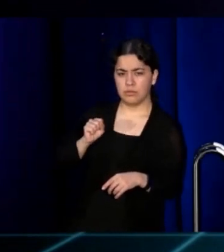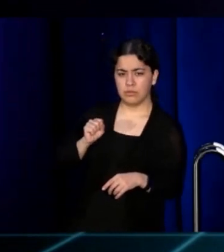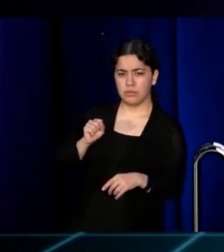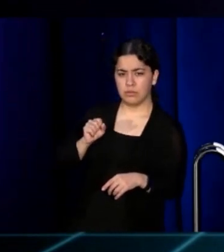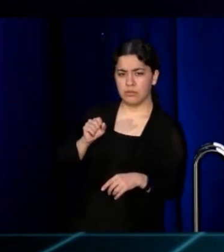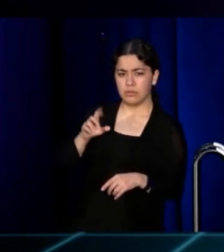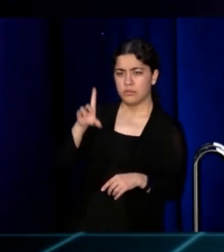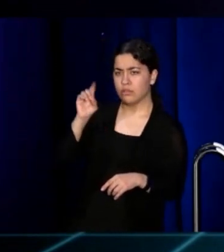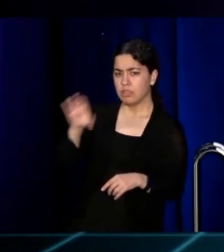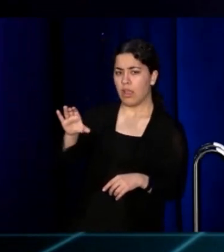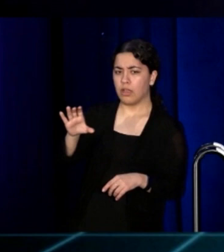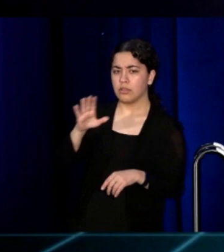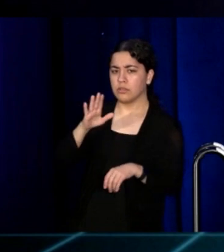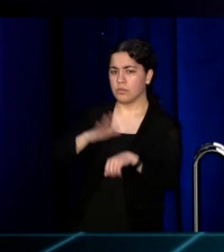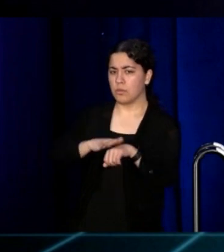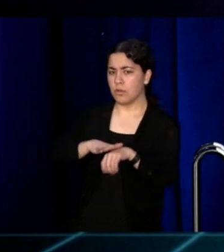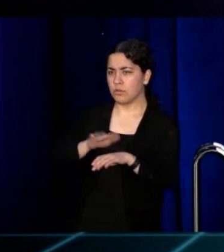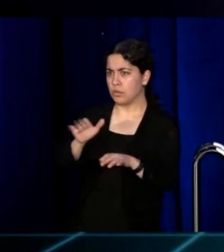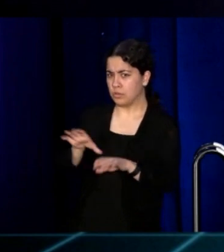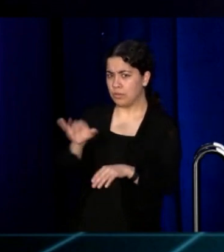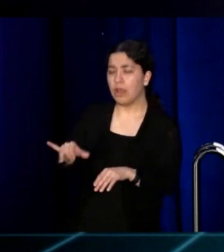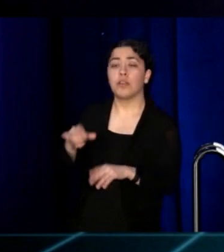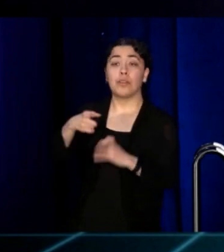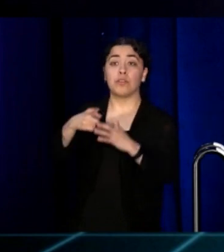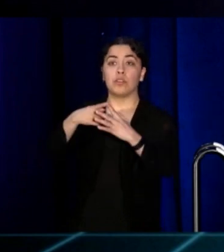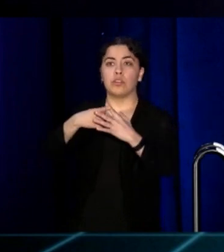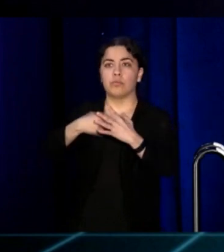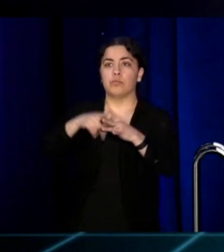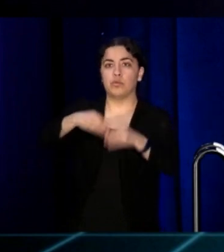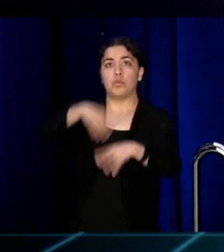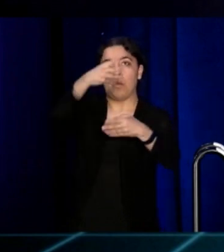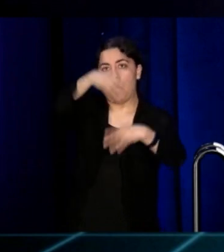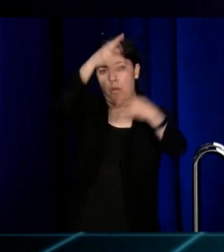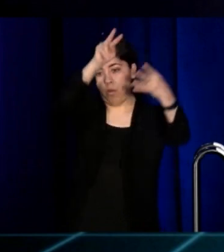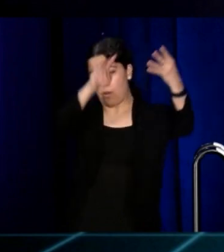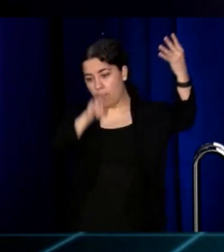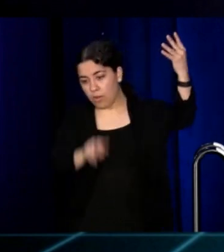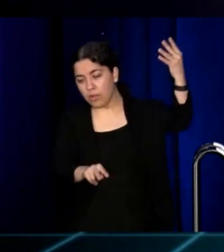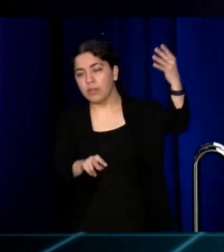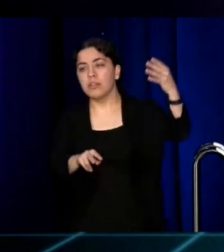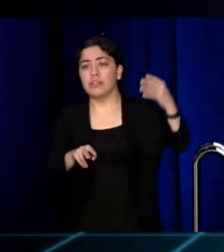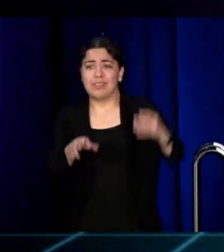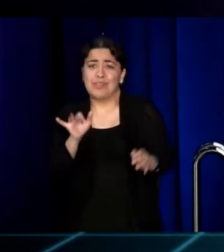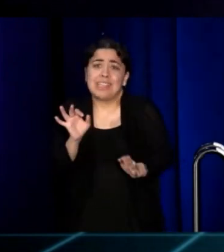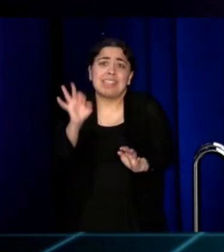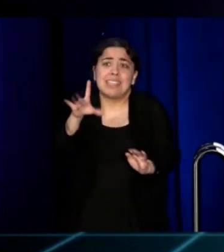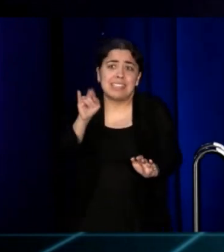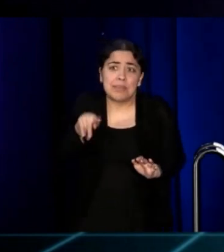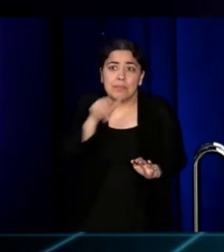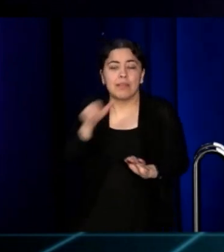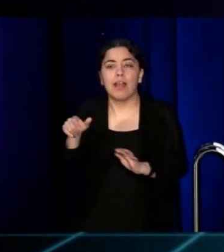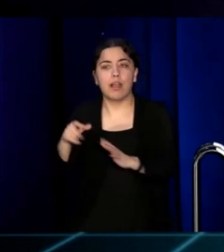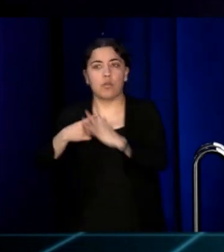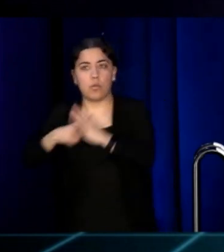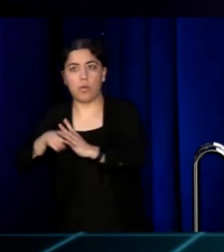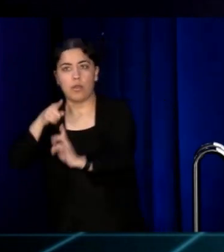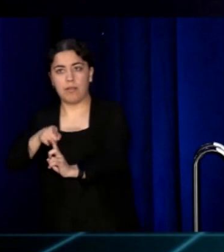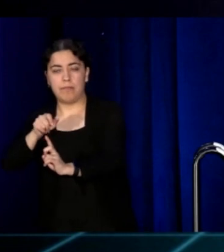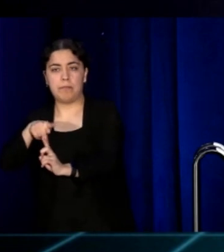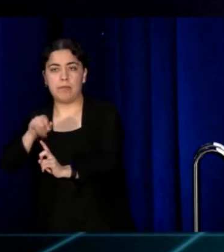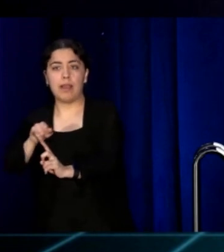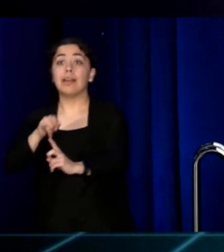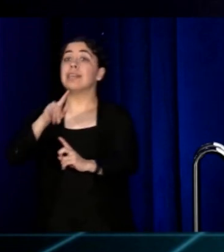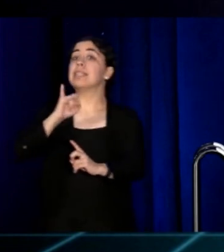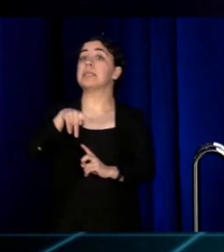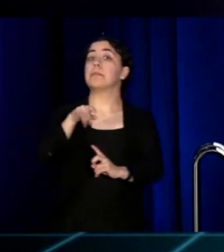bottom until the first mention of a dependency array. And it was a tip. It wasn't even like the core API. It was a tip. You could optimize performance